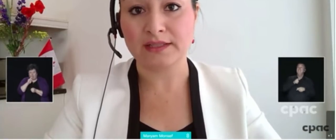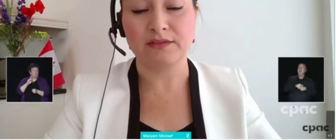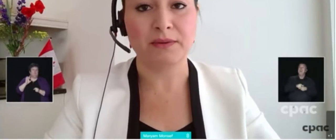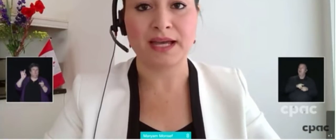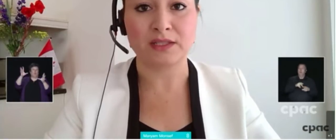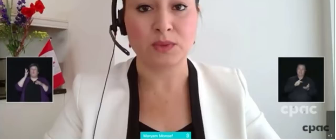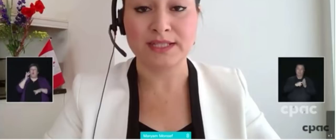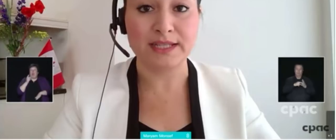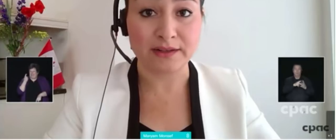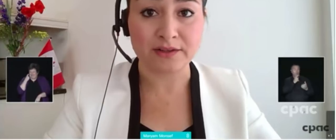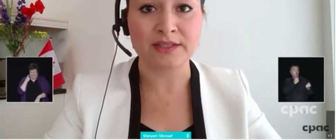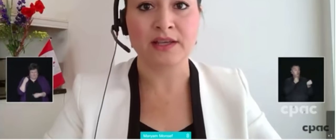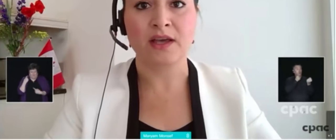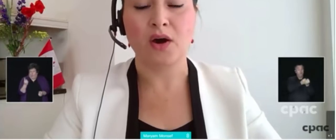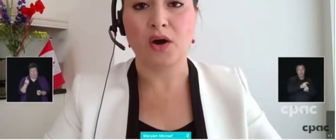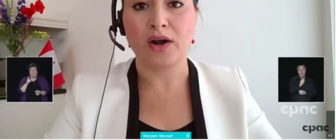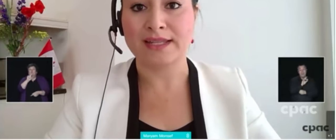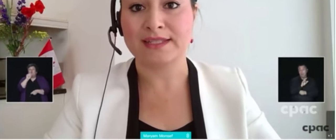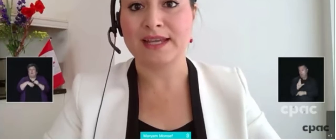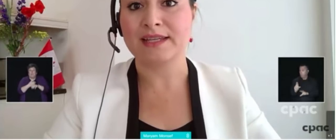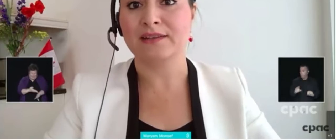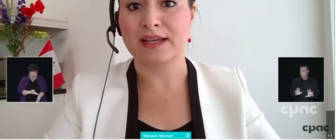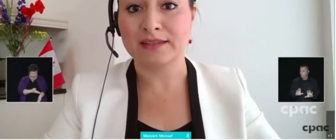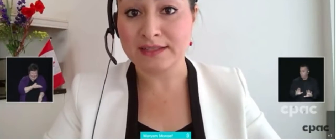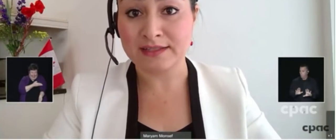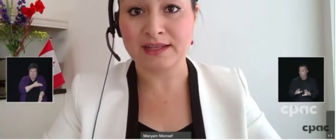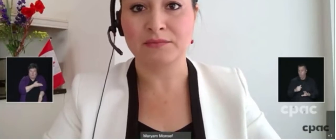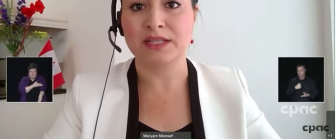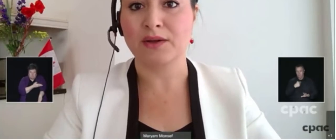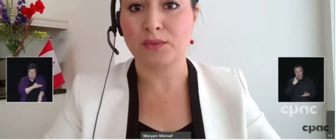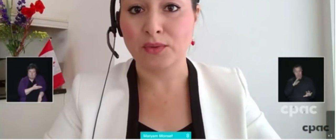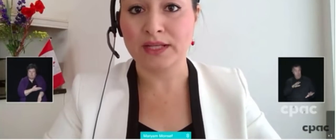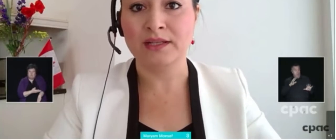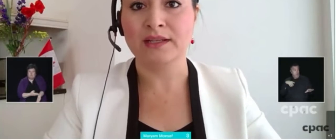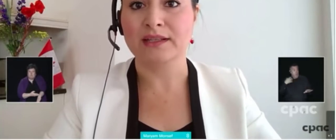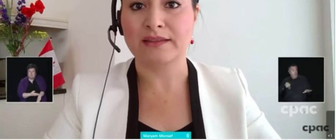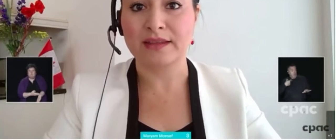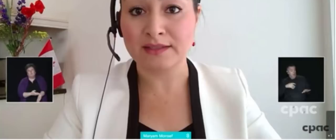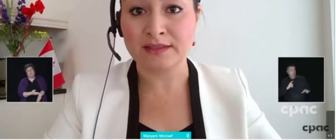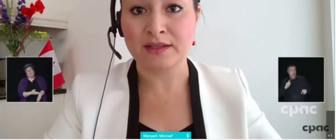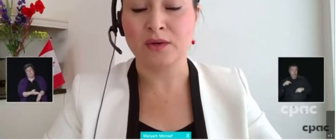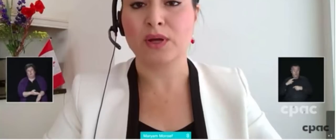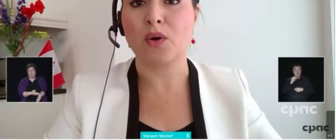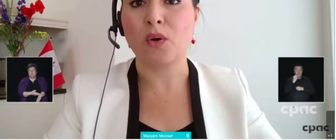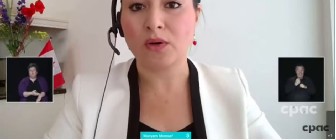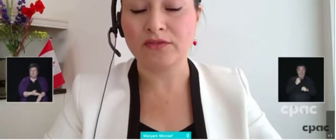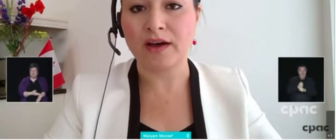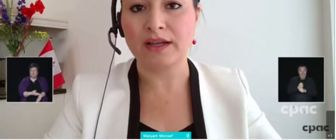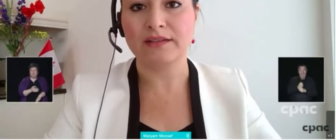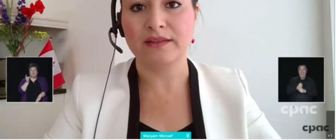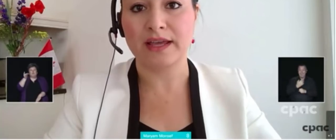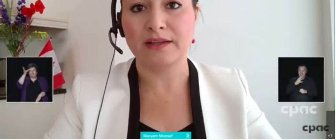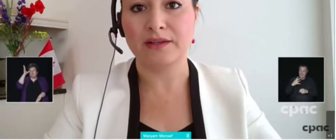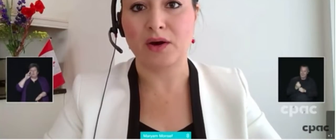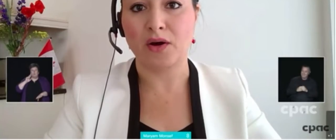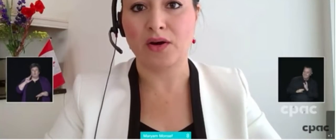hard-won gains of the past 20 years are at stake like this and being eroded like this. We are